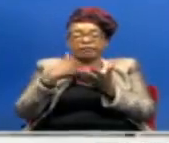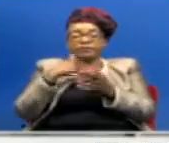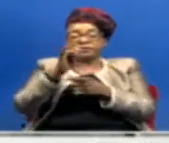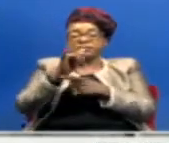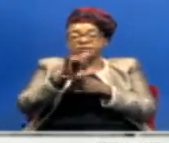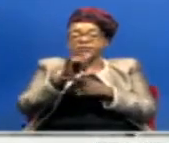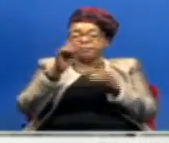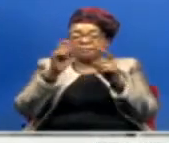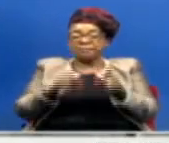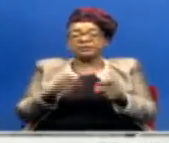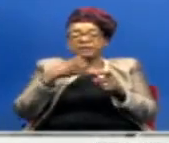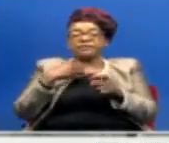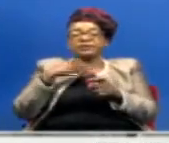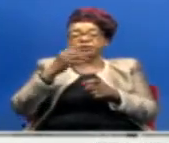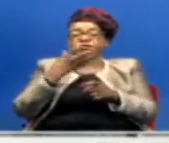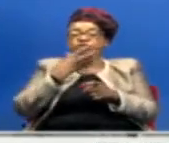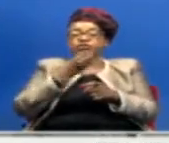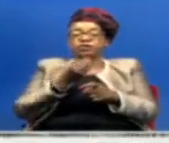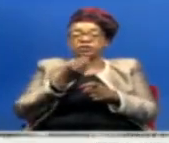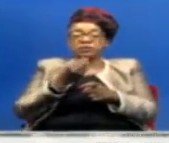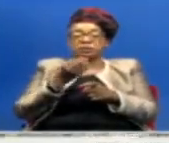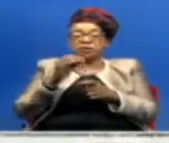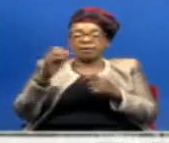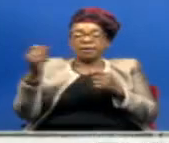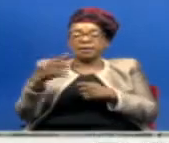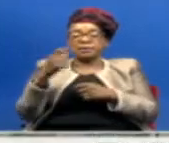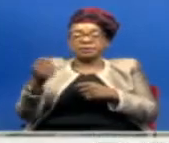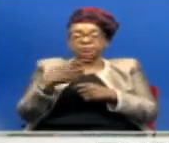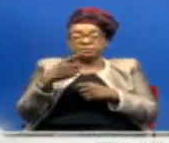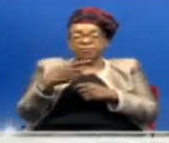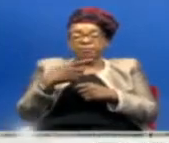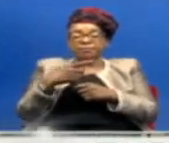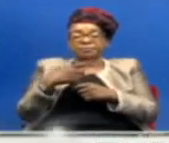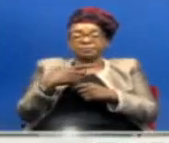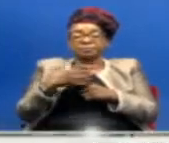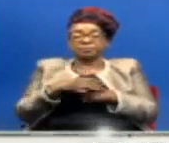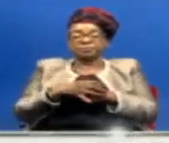Countries around the world have condemned a wave of Palestinian attacks on Israel and vice versa.